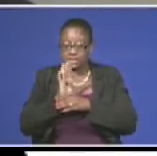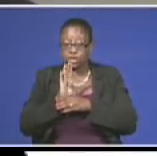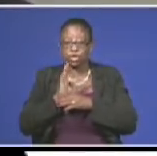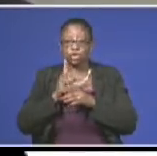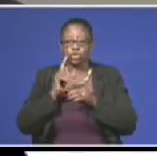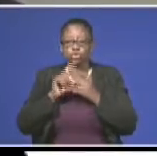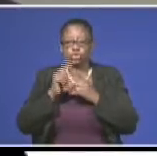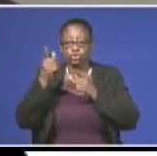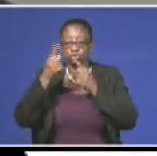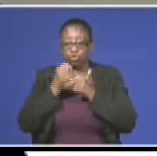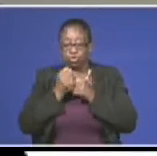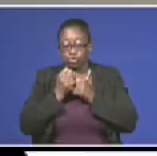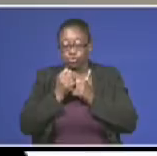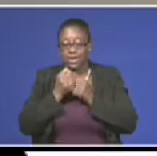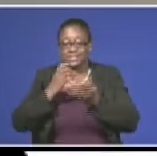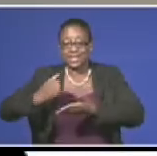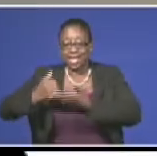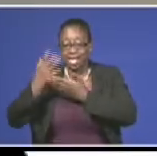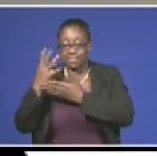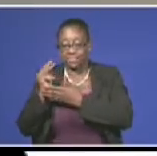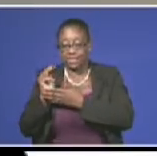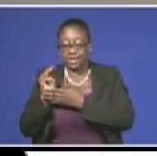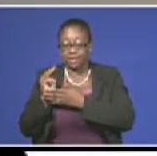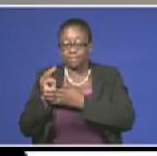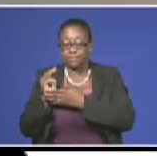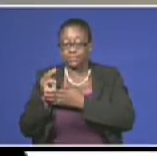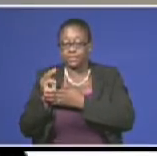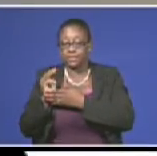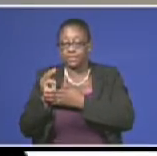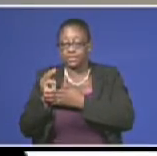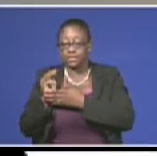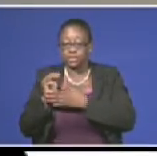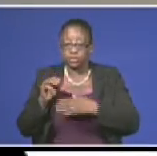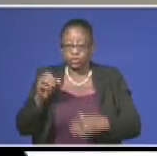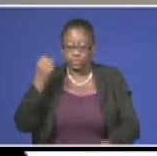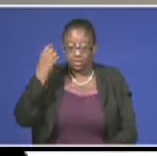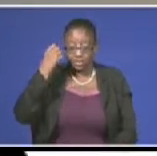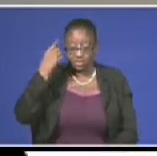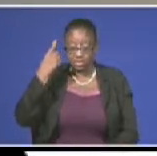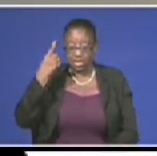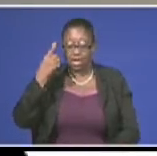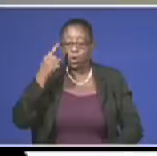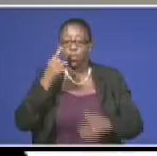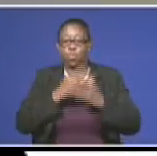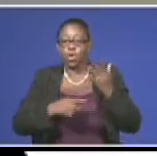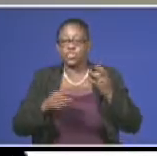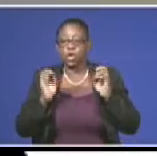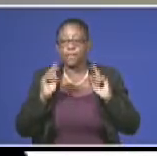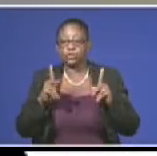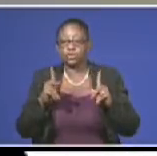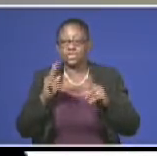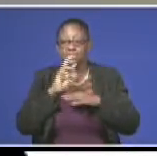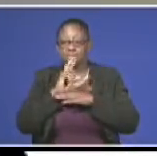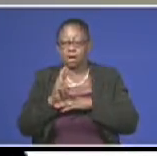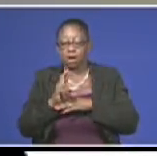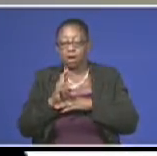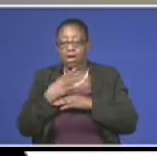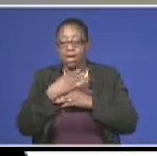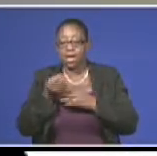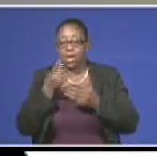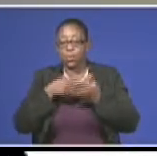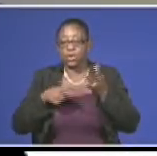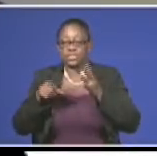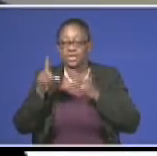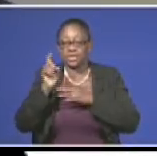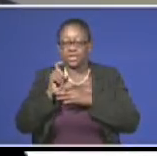try and help them to scale, help them to see what the opportunities are, help them to move along in